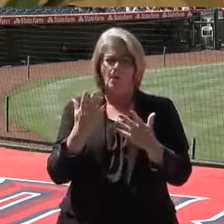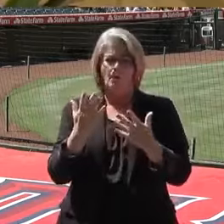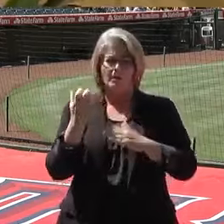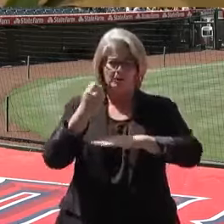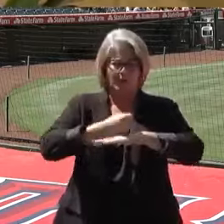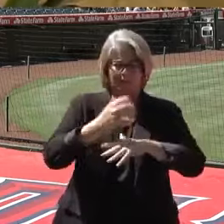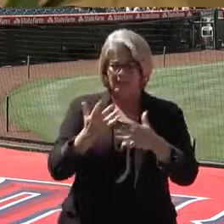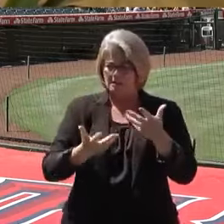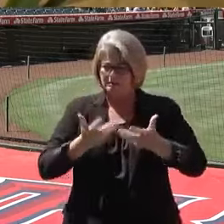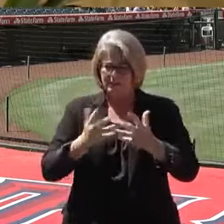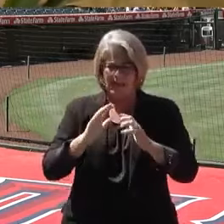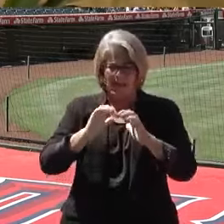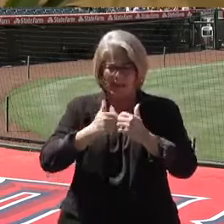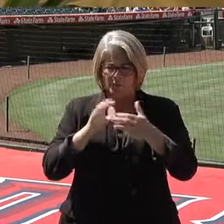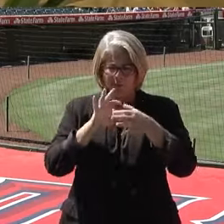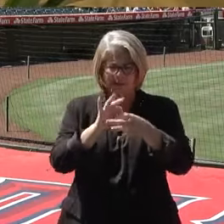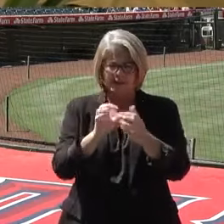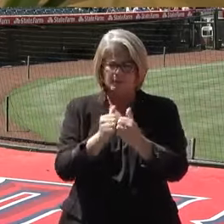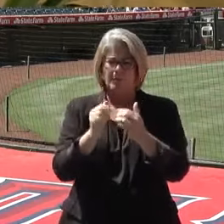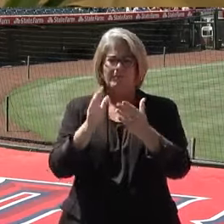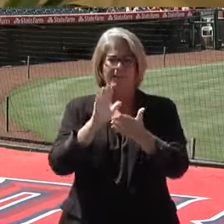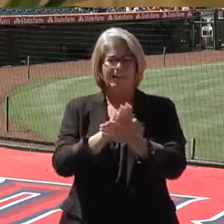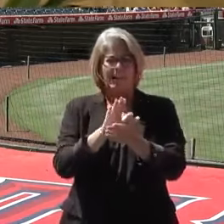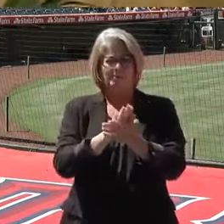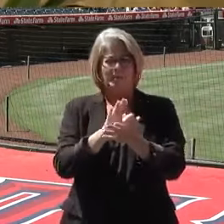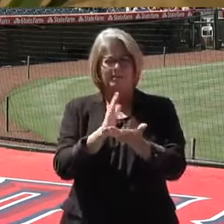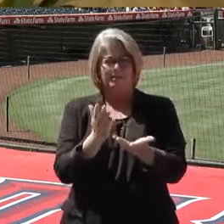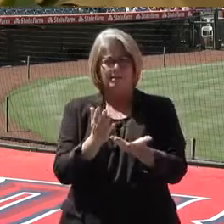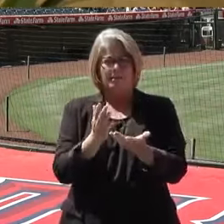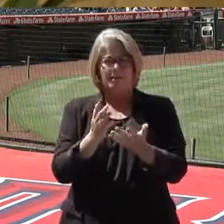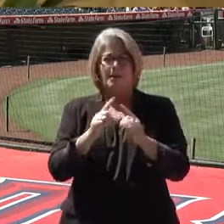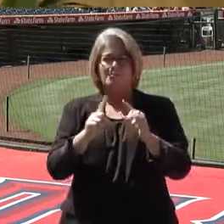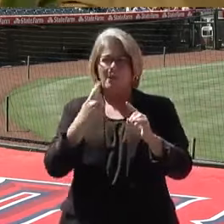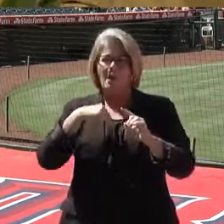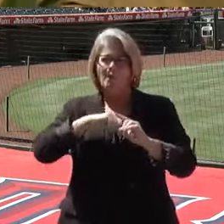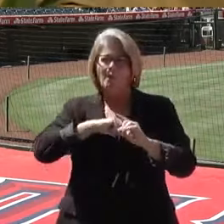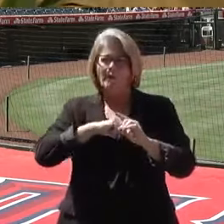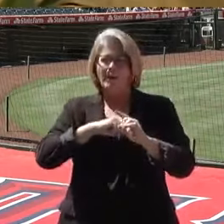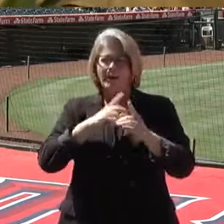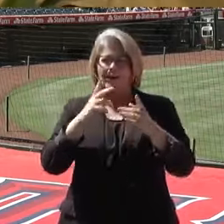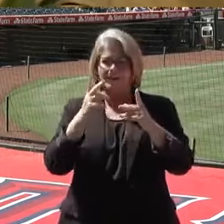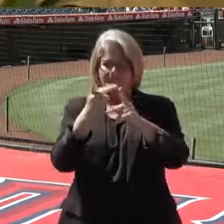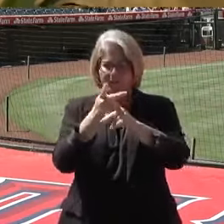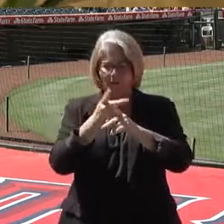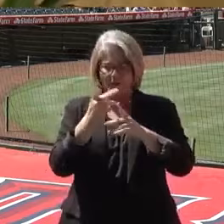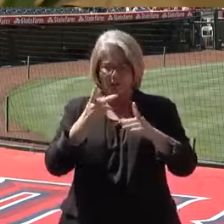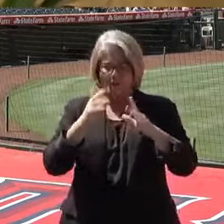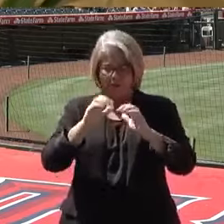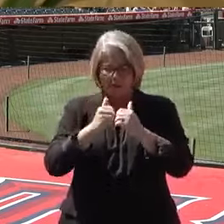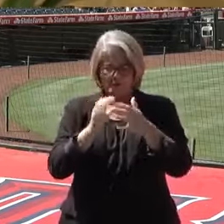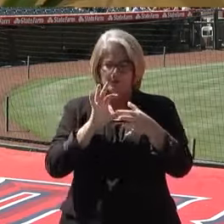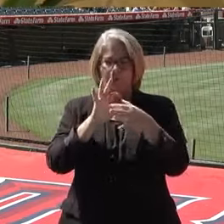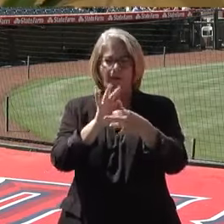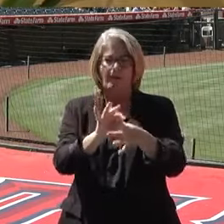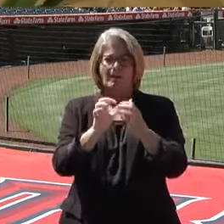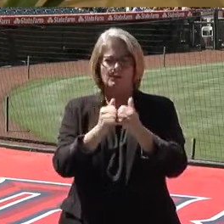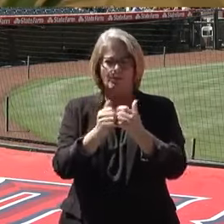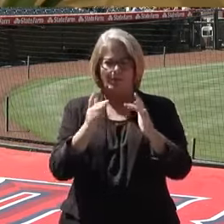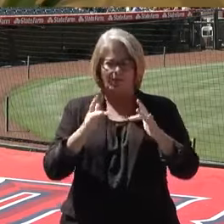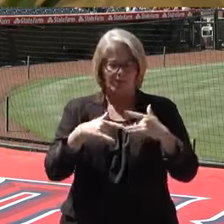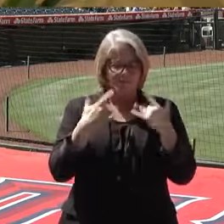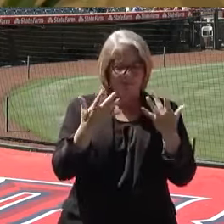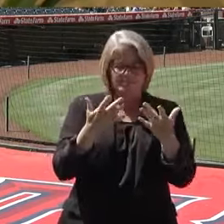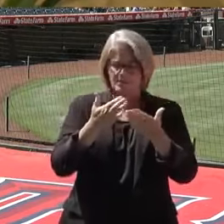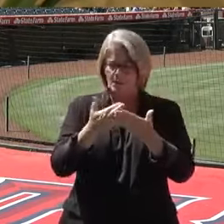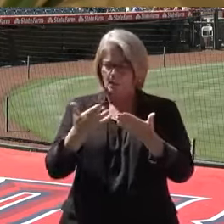did, it was nearly impossible to find our way to campus resources, events, and connections. However, that